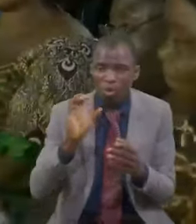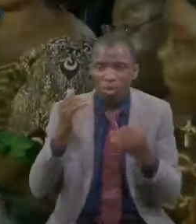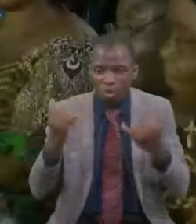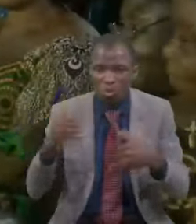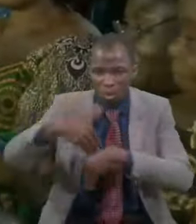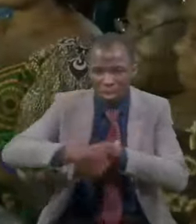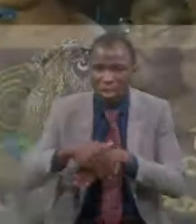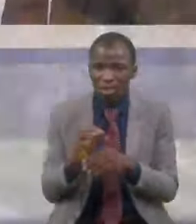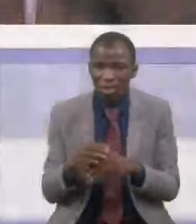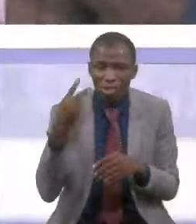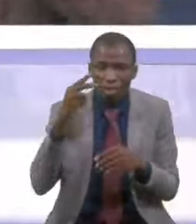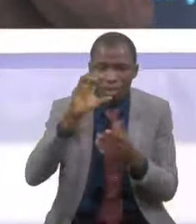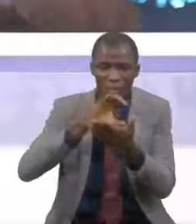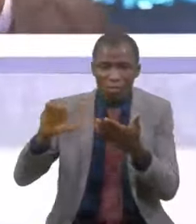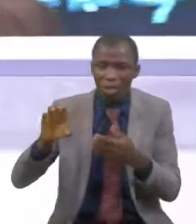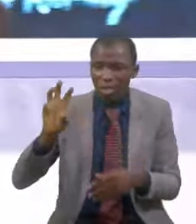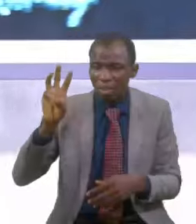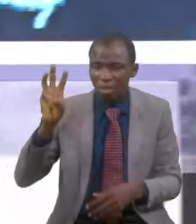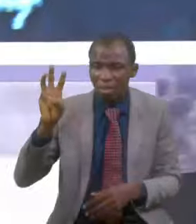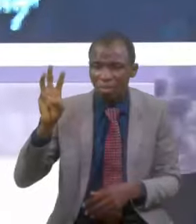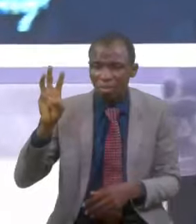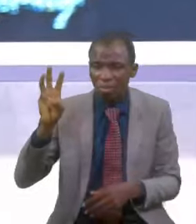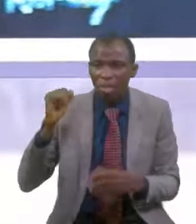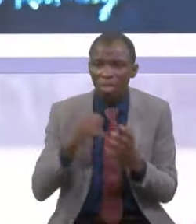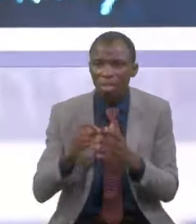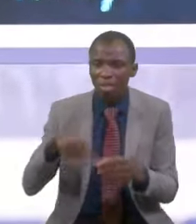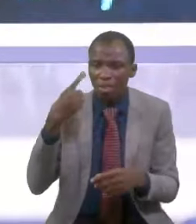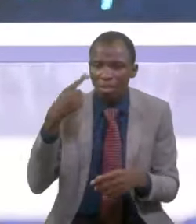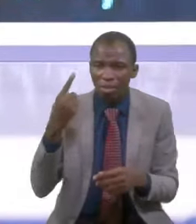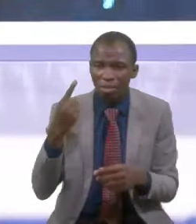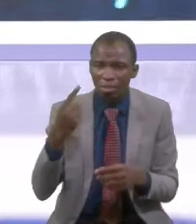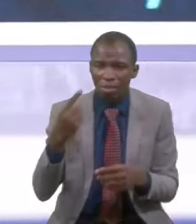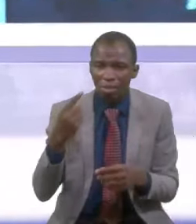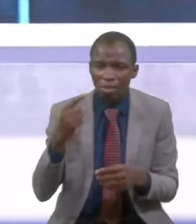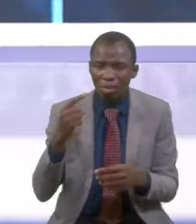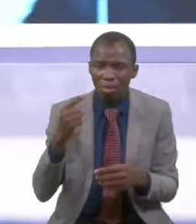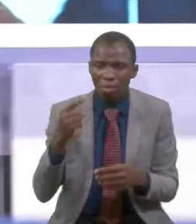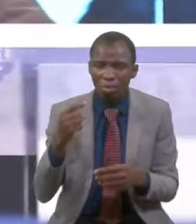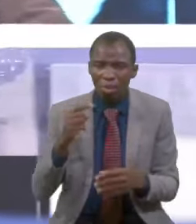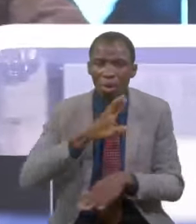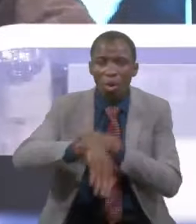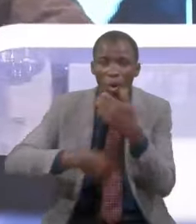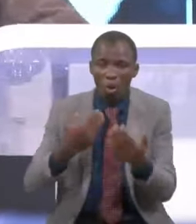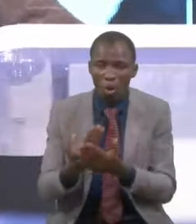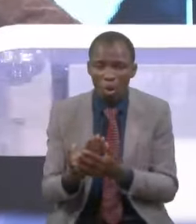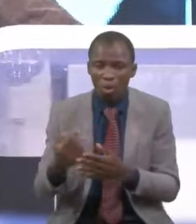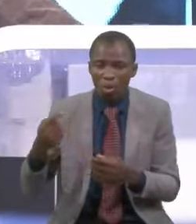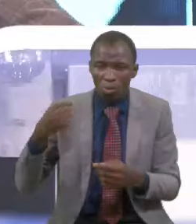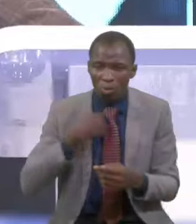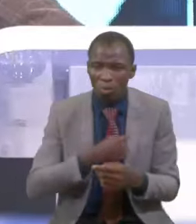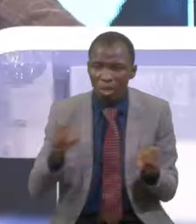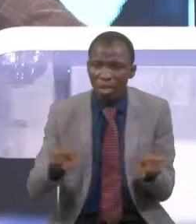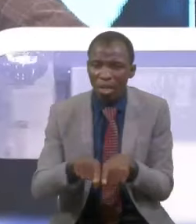6. In verse 6, it says, all we, like sheep,